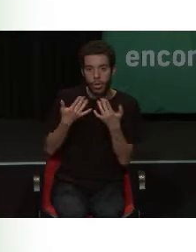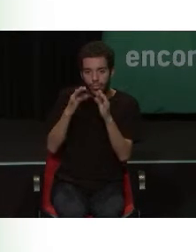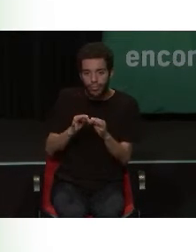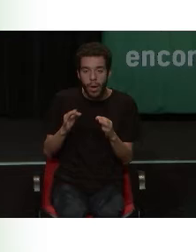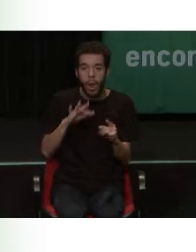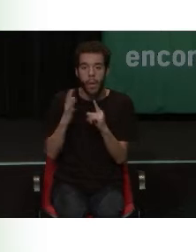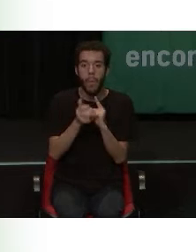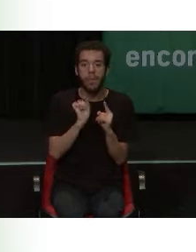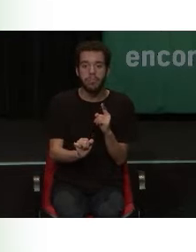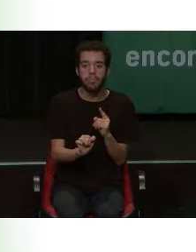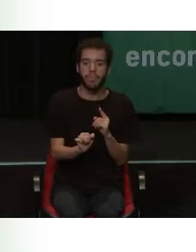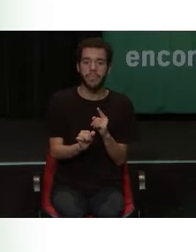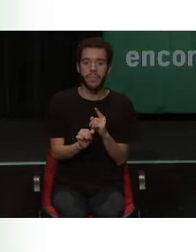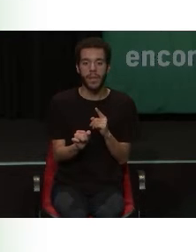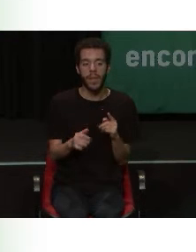people in